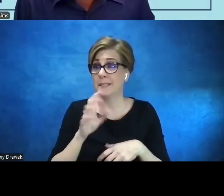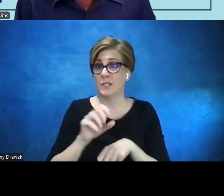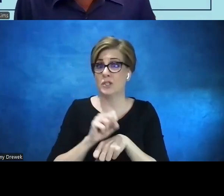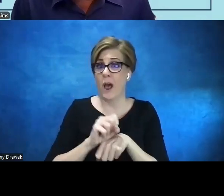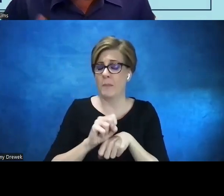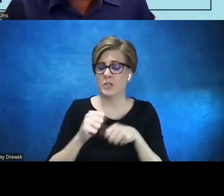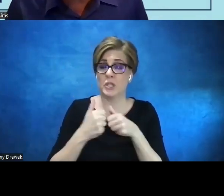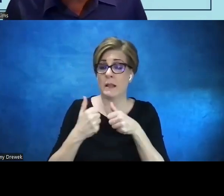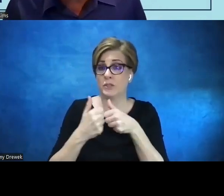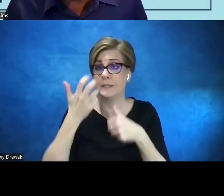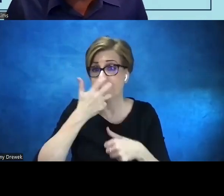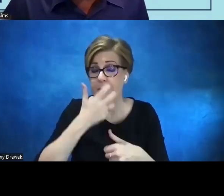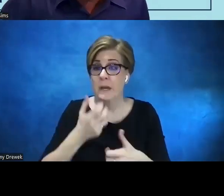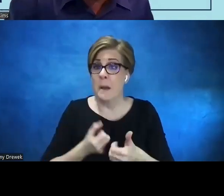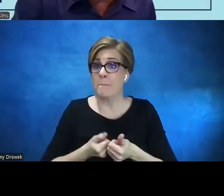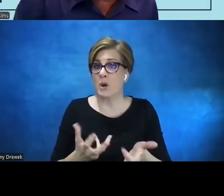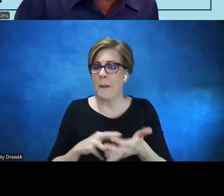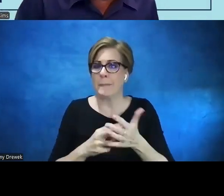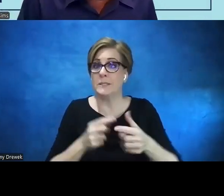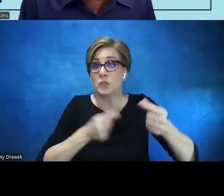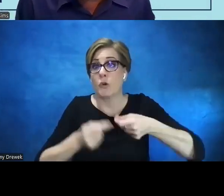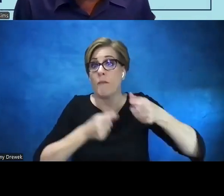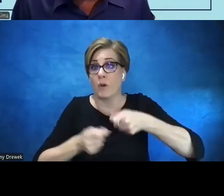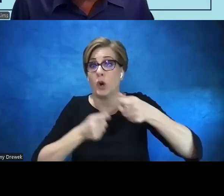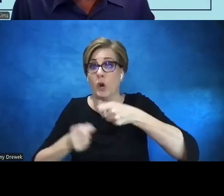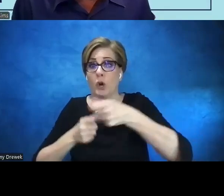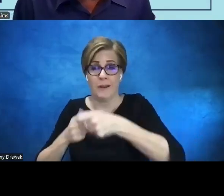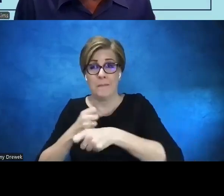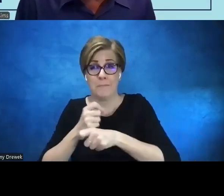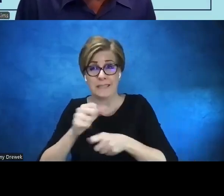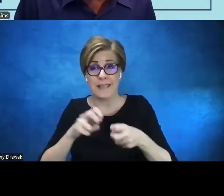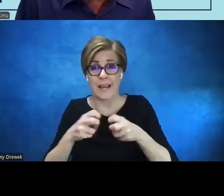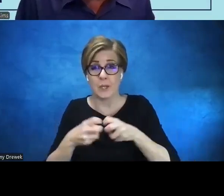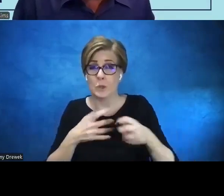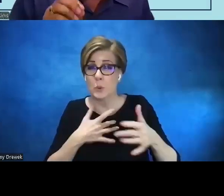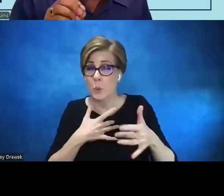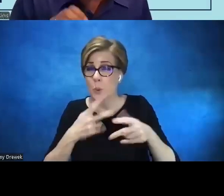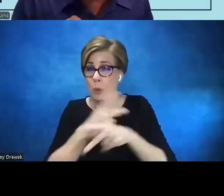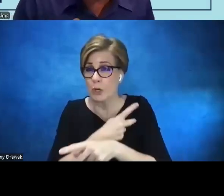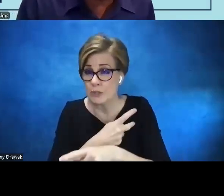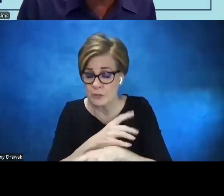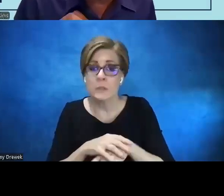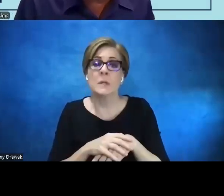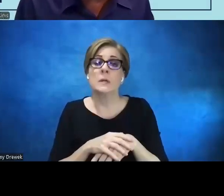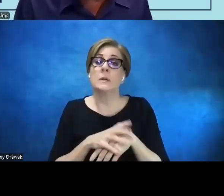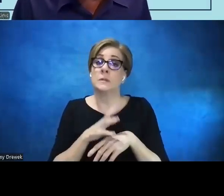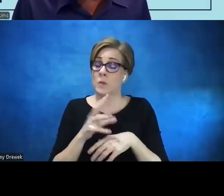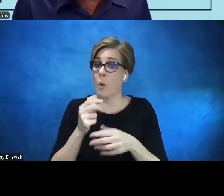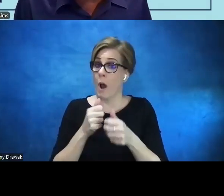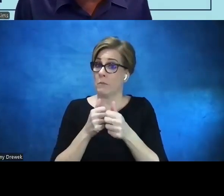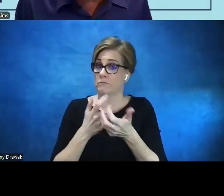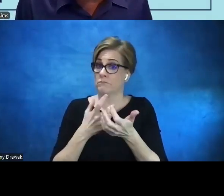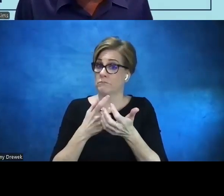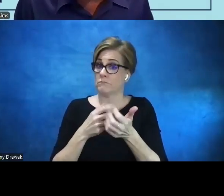burnout contributes to high turnover and exacerbates the issue. So our question for today, according to recent